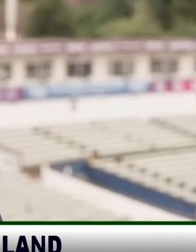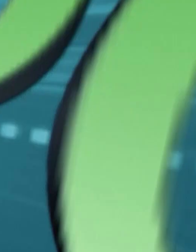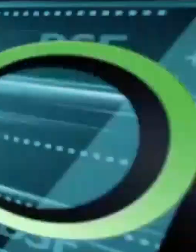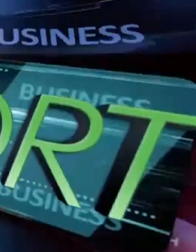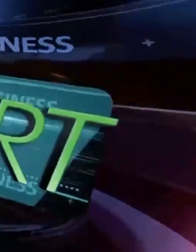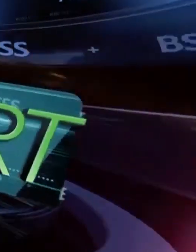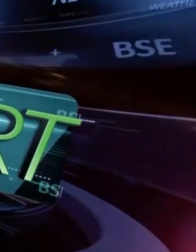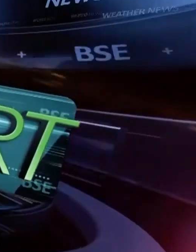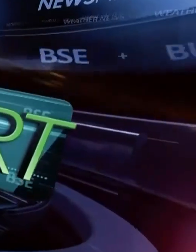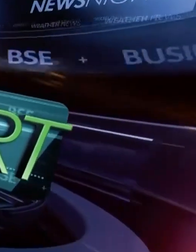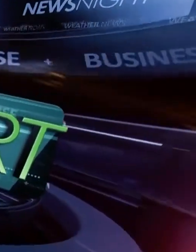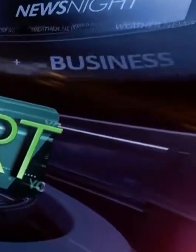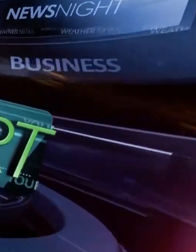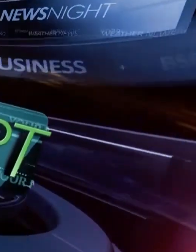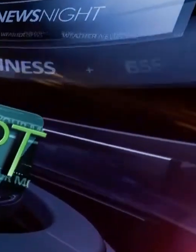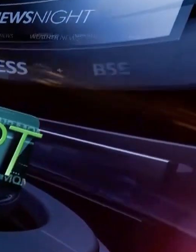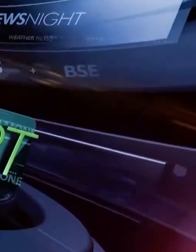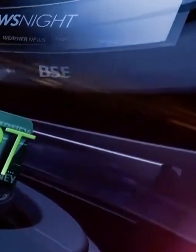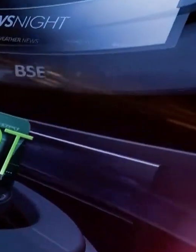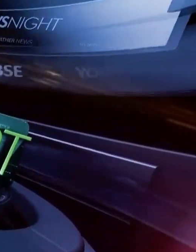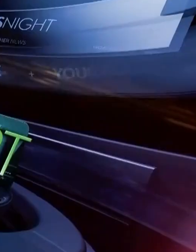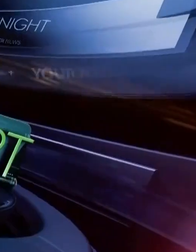game.